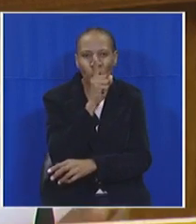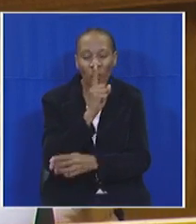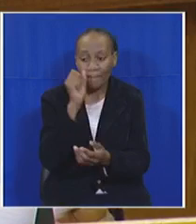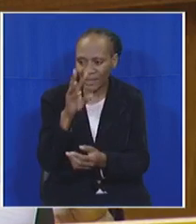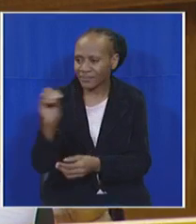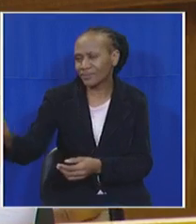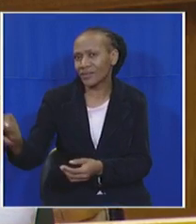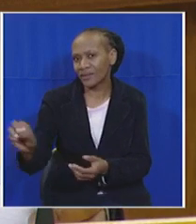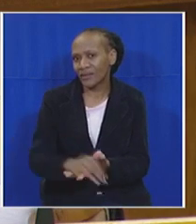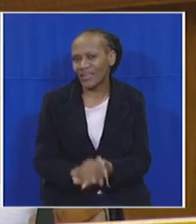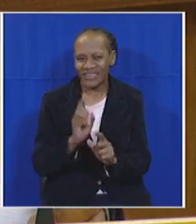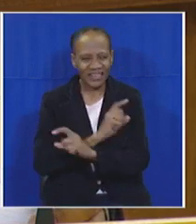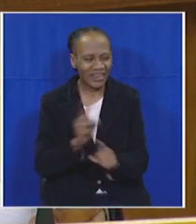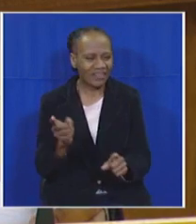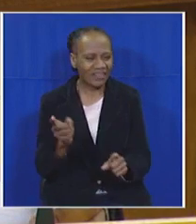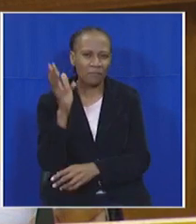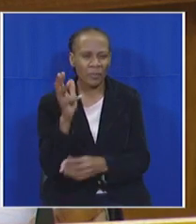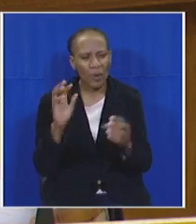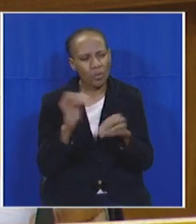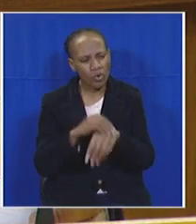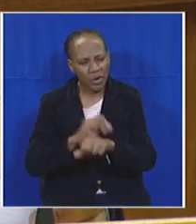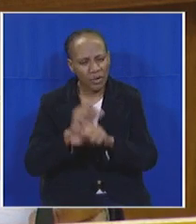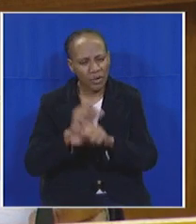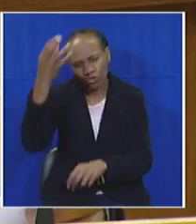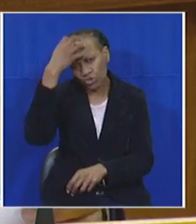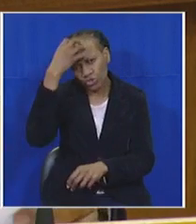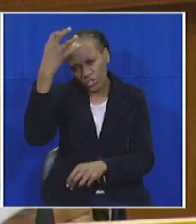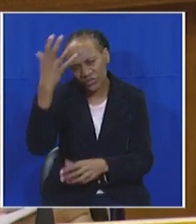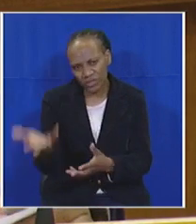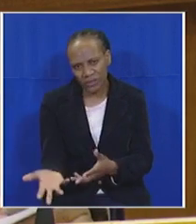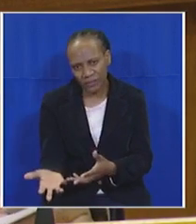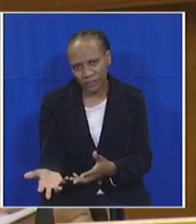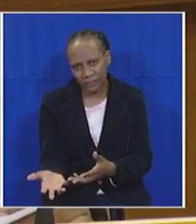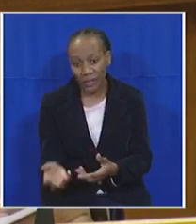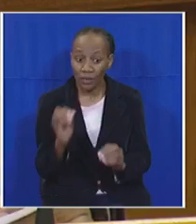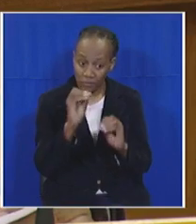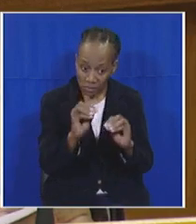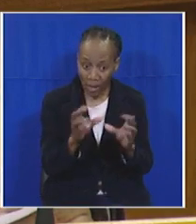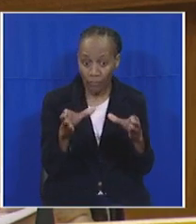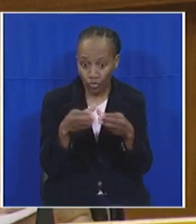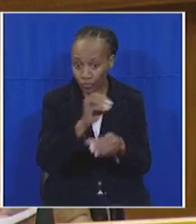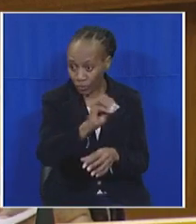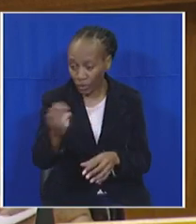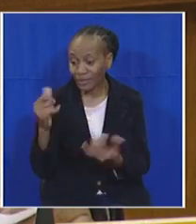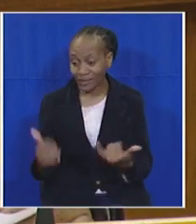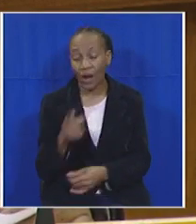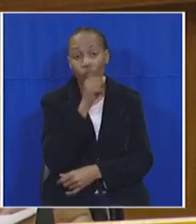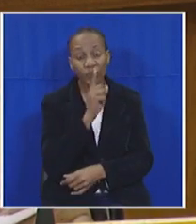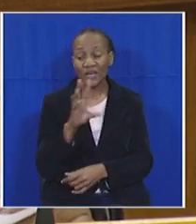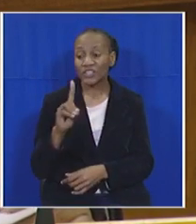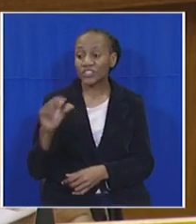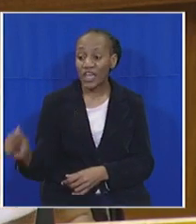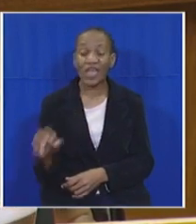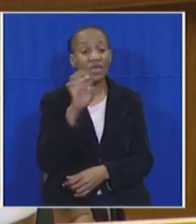bathini ngabo. Engabe ushilo ukuthi hayi inhlangano zikhona la zithulile. DA ne EFF angibazwanga lutho ukuthi bathini